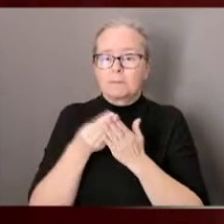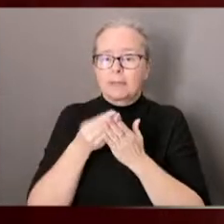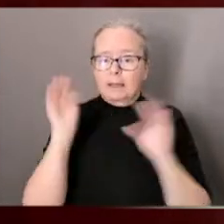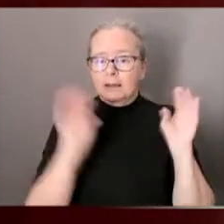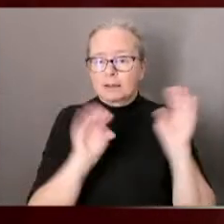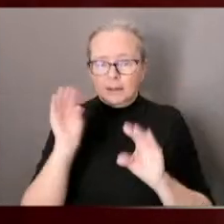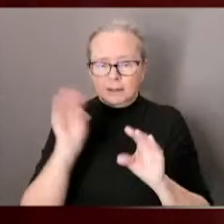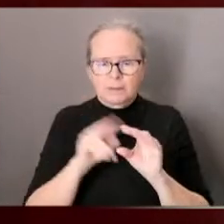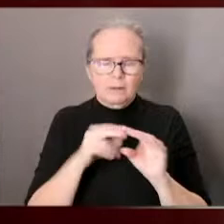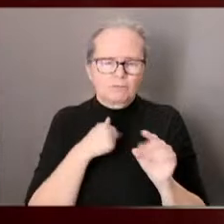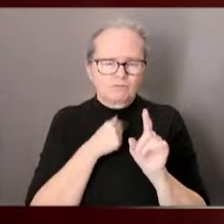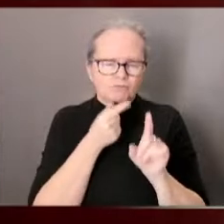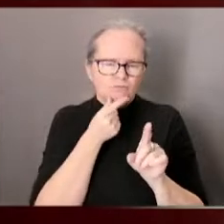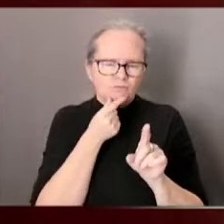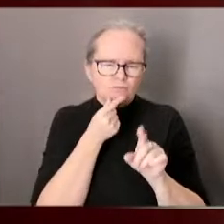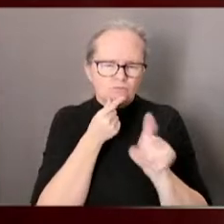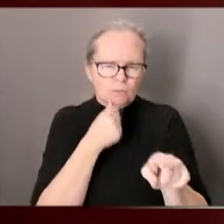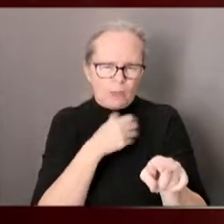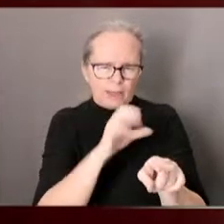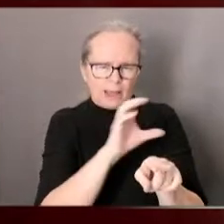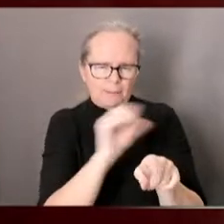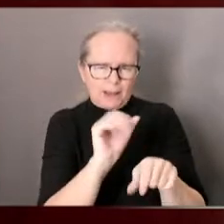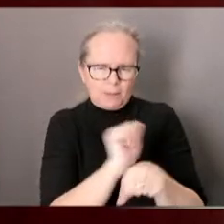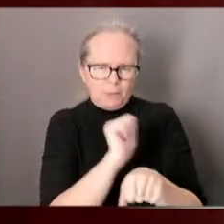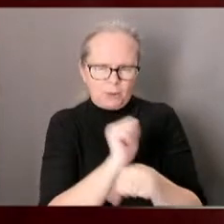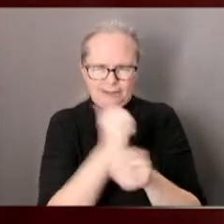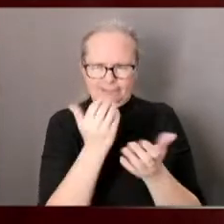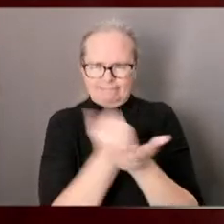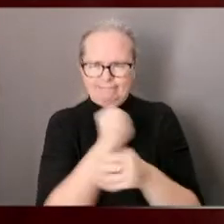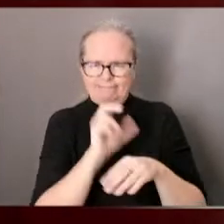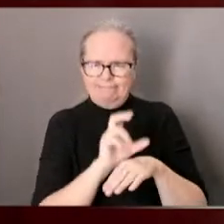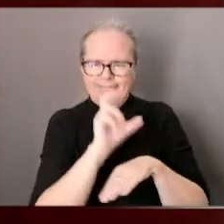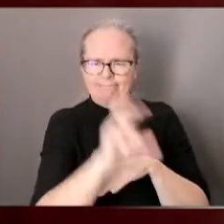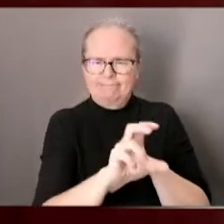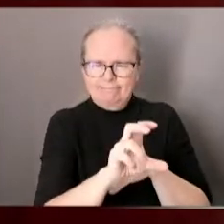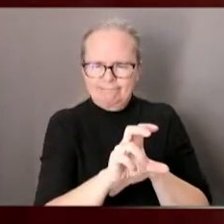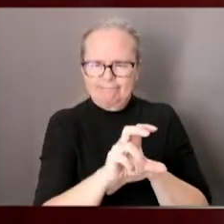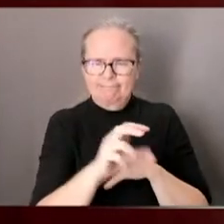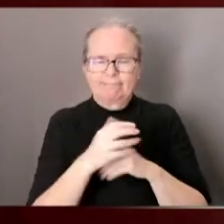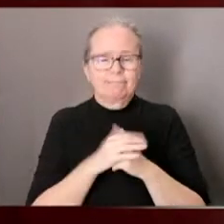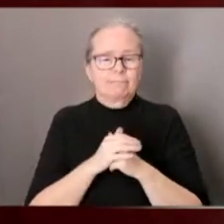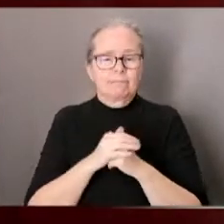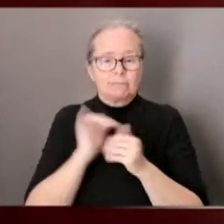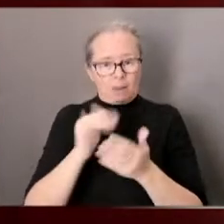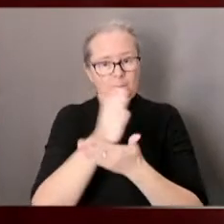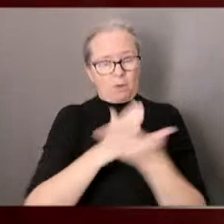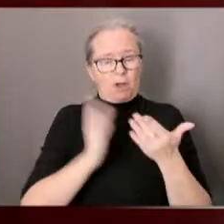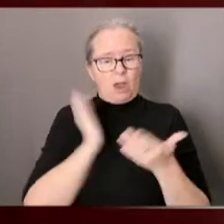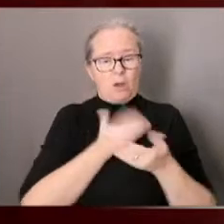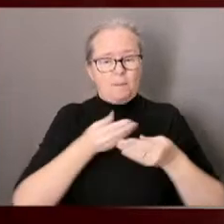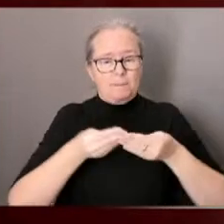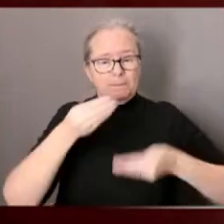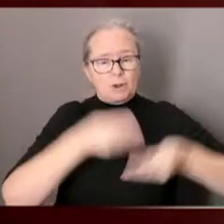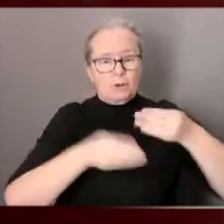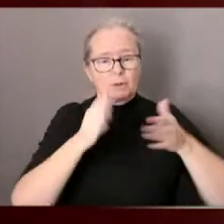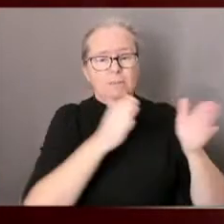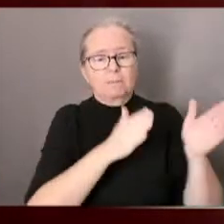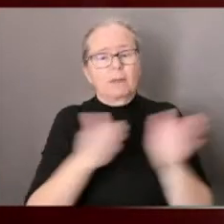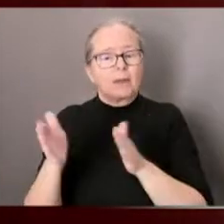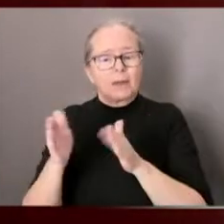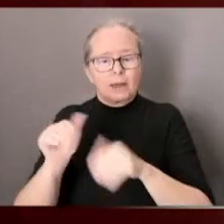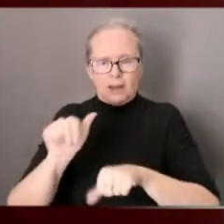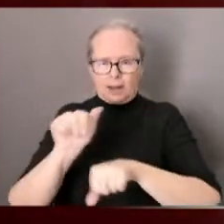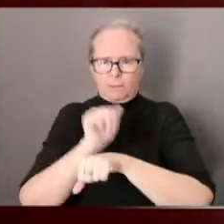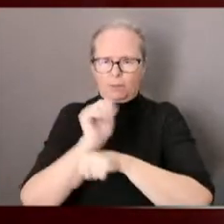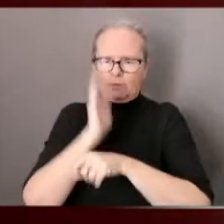in the arm Mr Speaker these measures are just part of the economic plan we're building at a brutusfuture.ca we're putting rural Broadband in